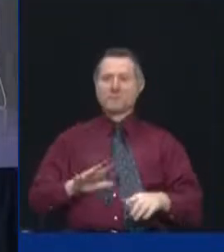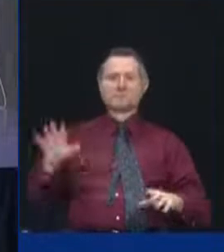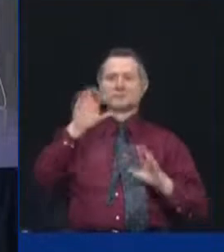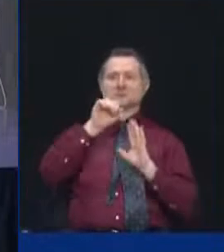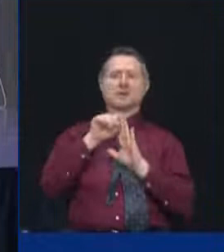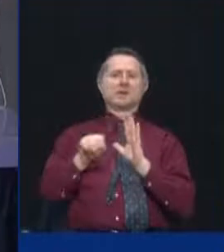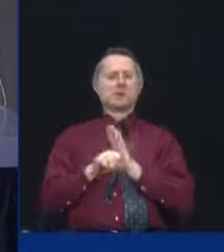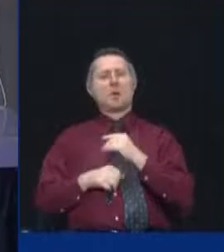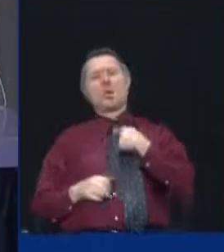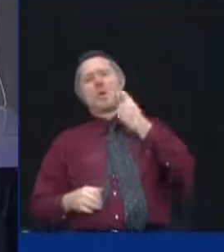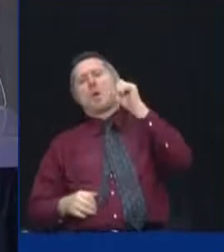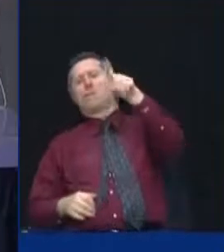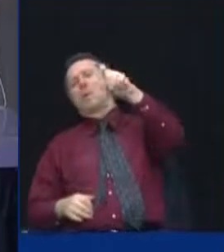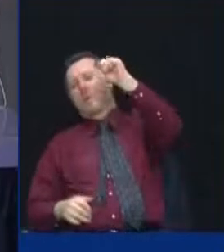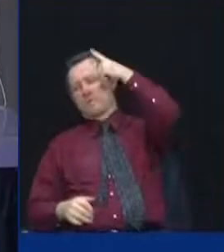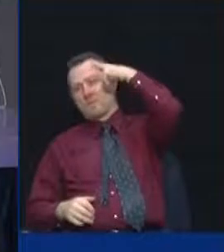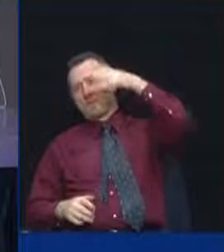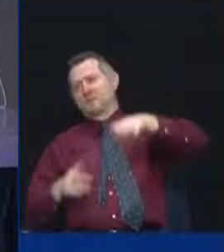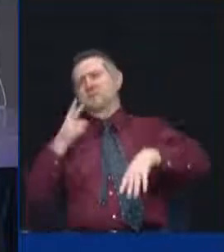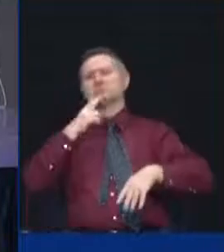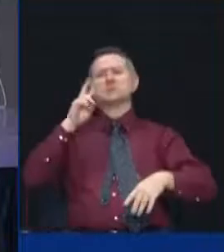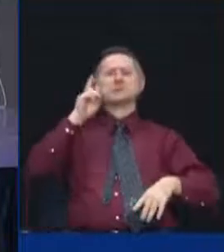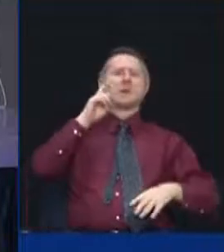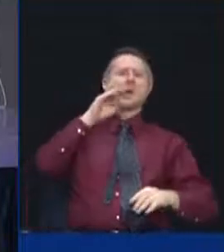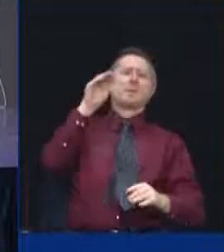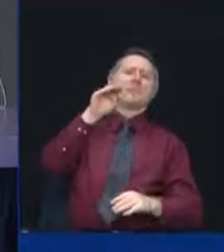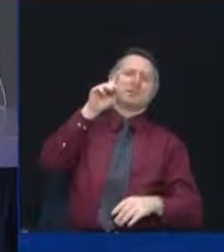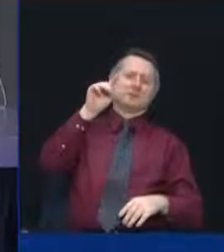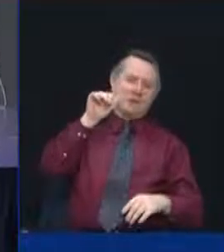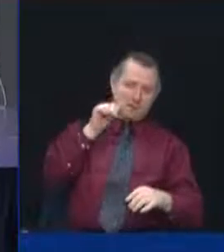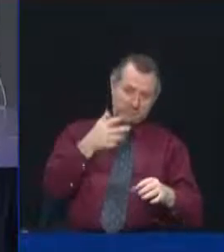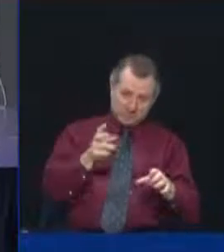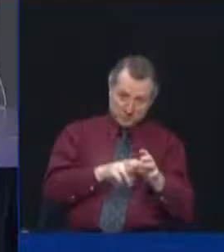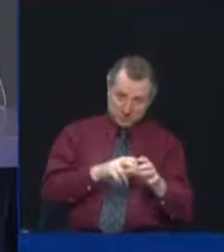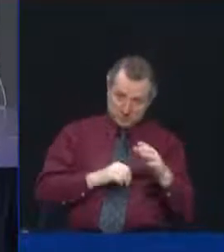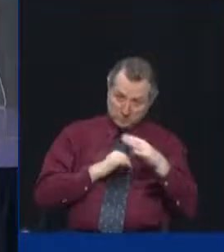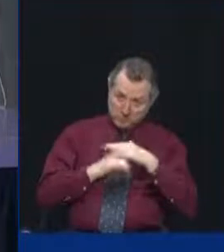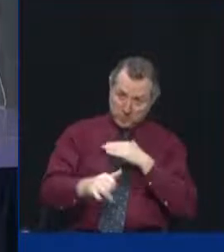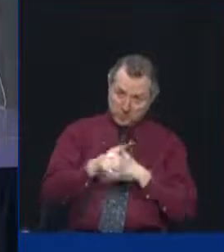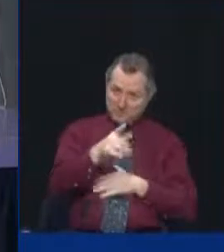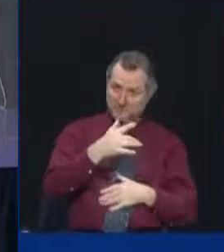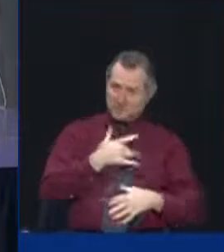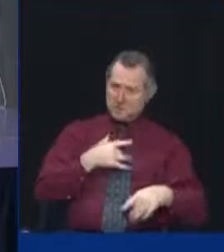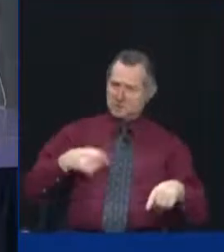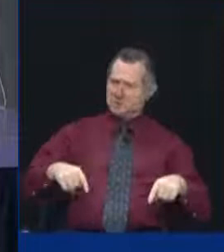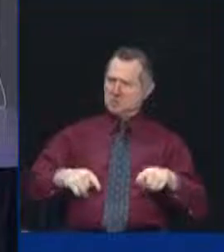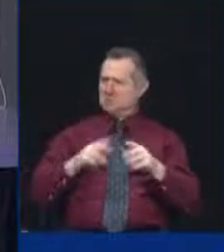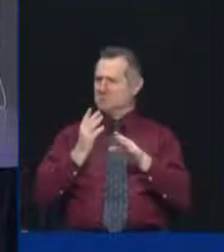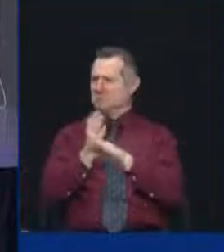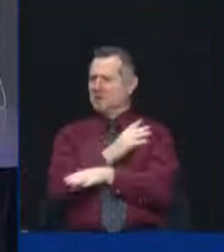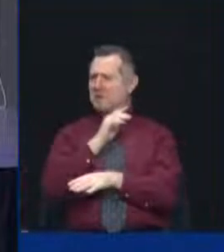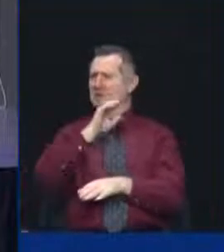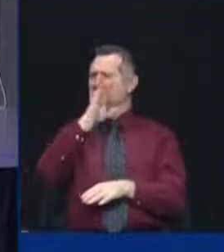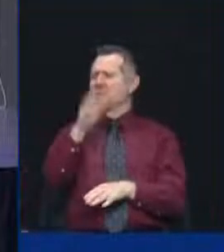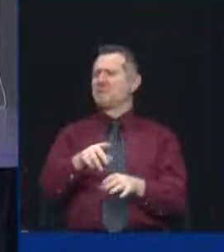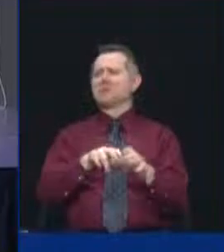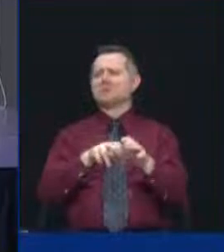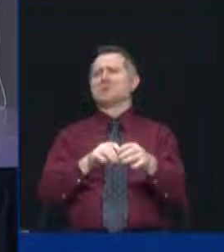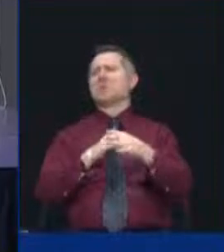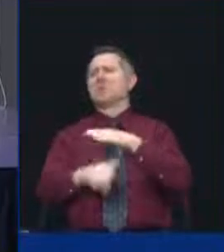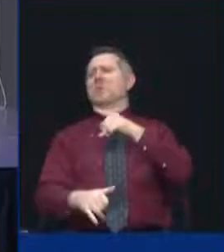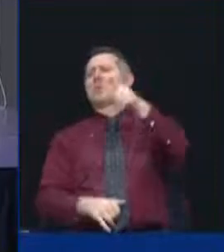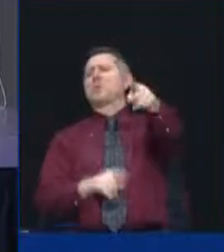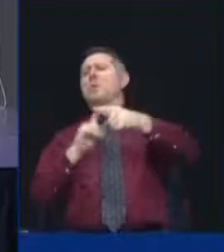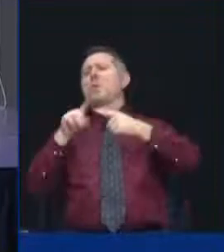comments you had on the MTA the other day. You said you've ridden the subway and you were scared. You famously don't ride the subway. So can you tell us, one, when was the last time you